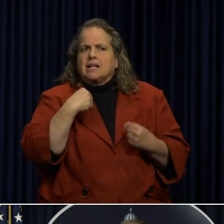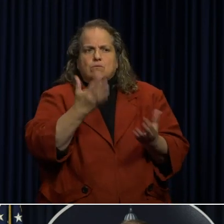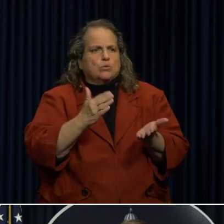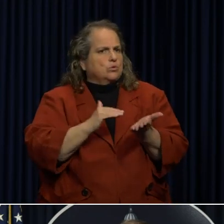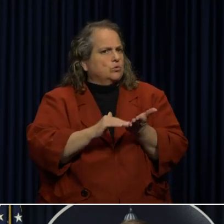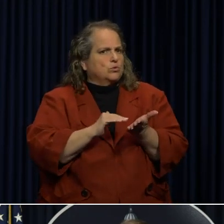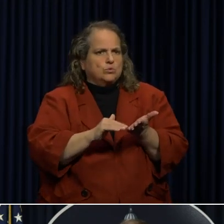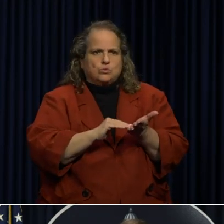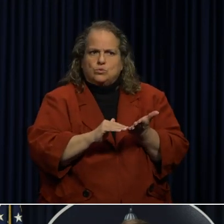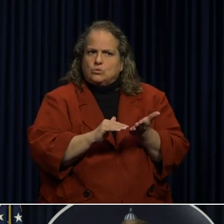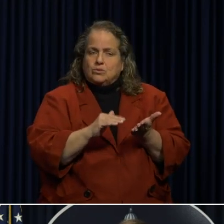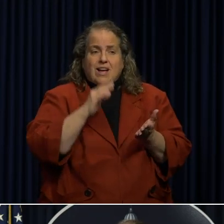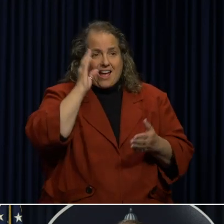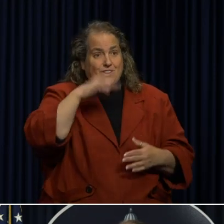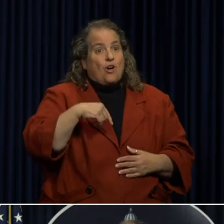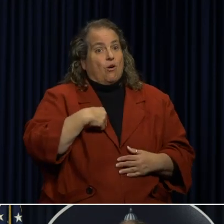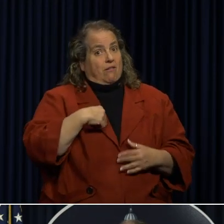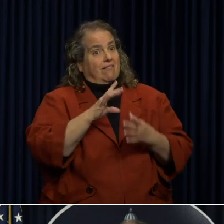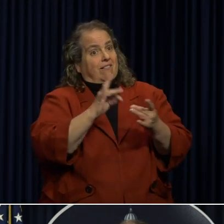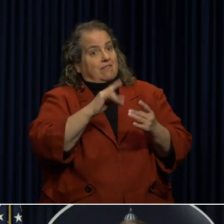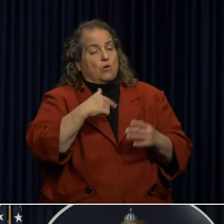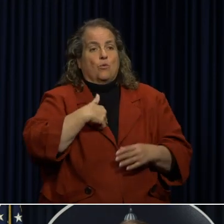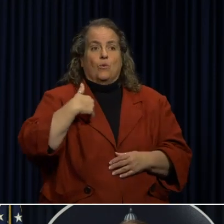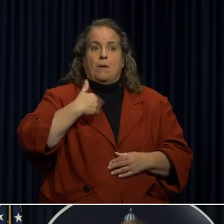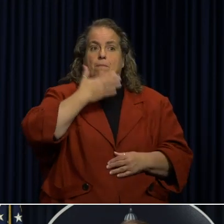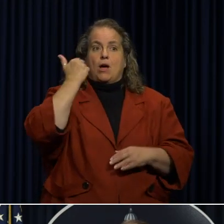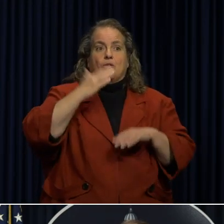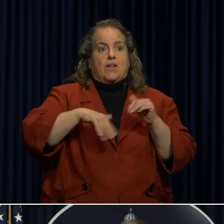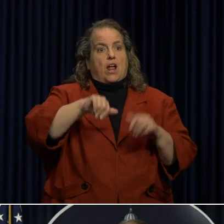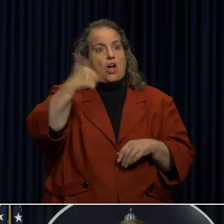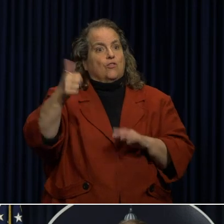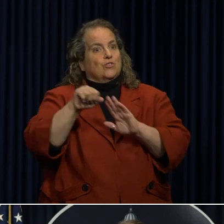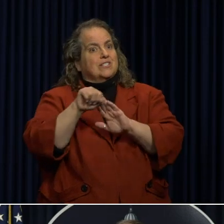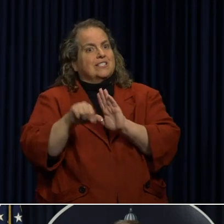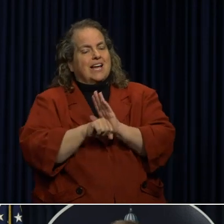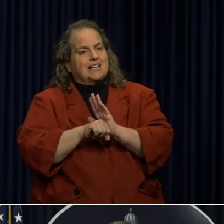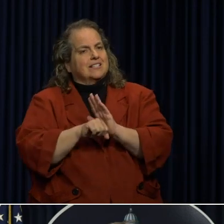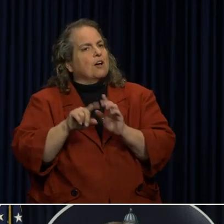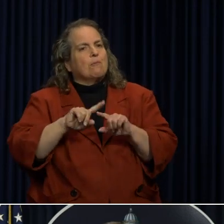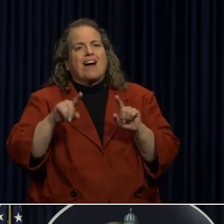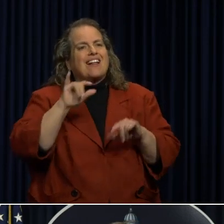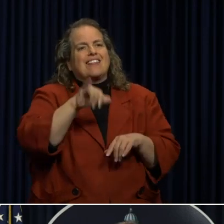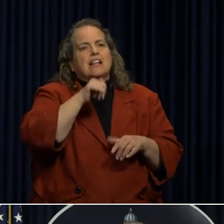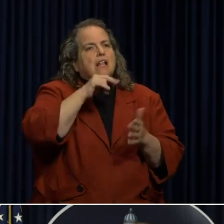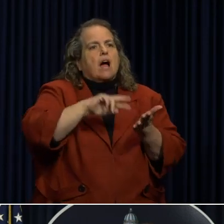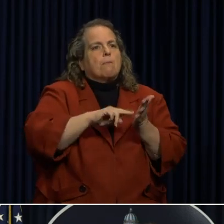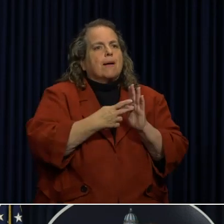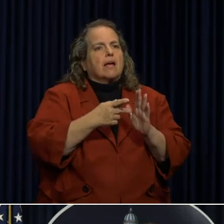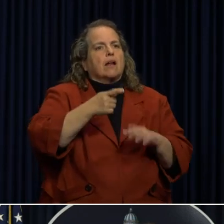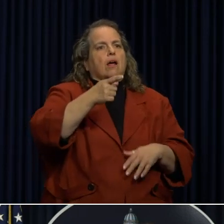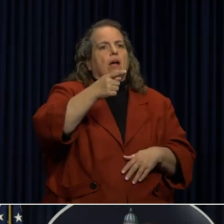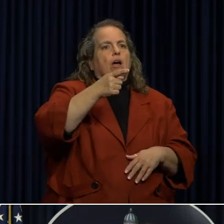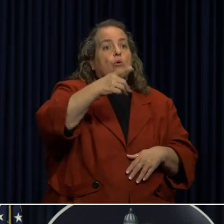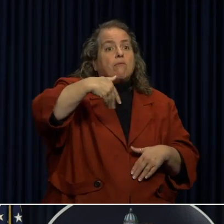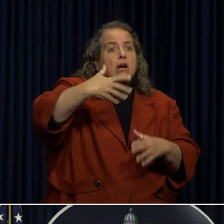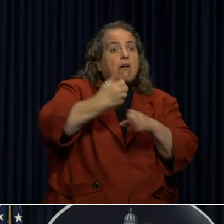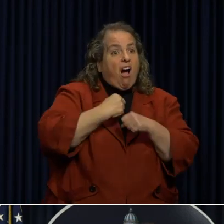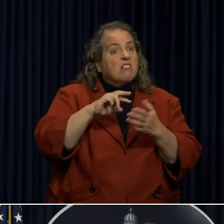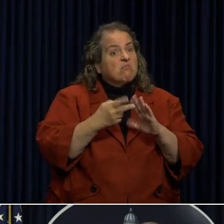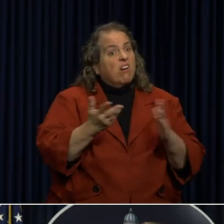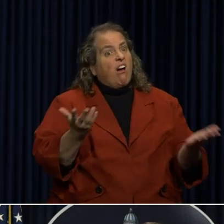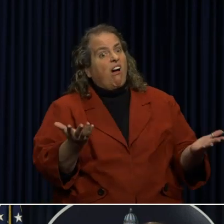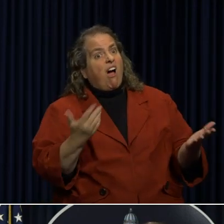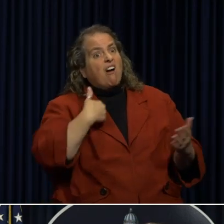been told we're doing it better than other states doesn't mean it's okay we haven't reached you. We will. Everybody apply for